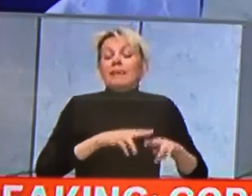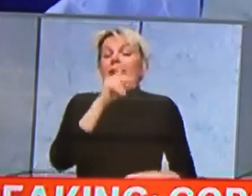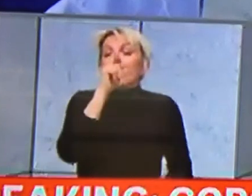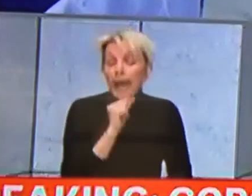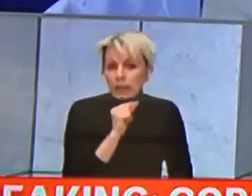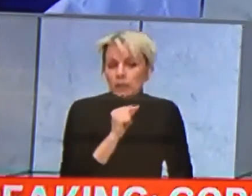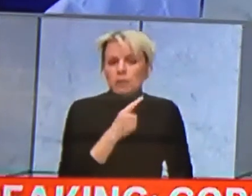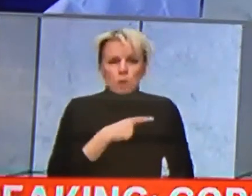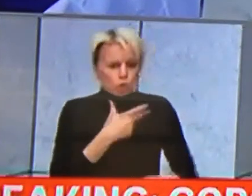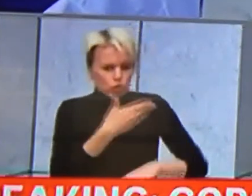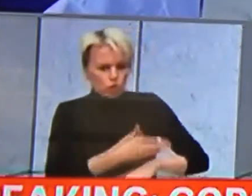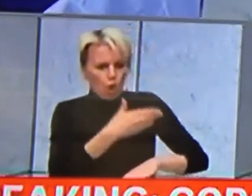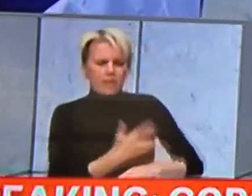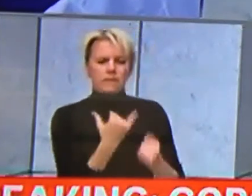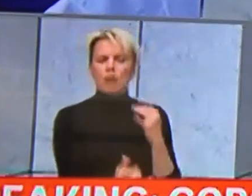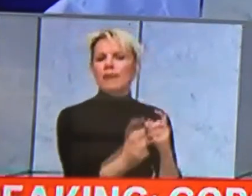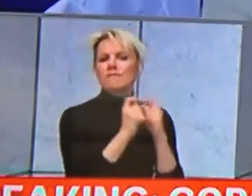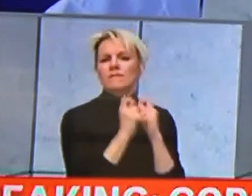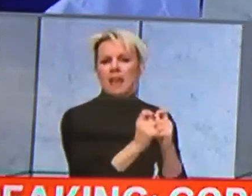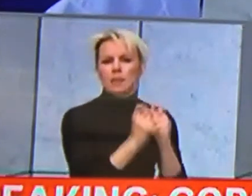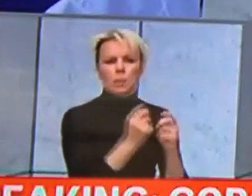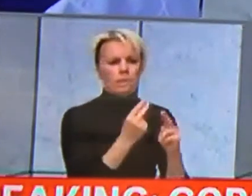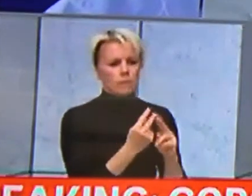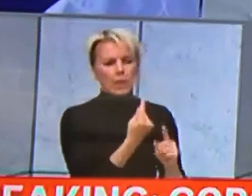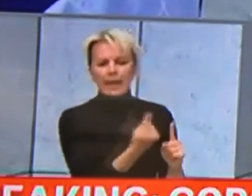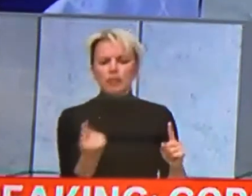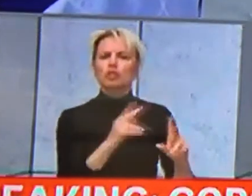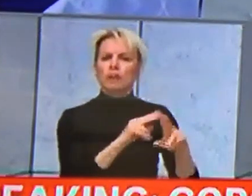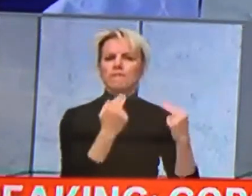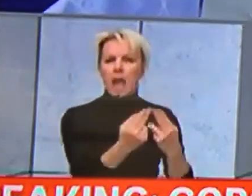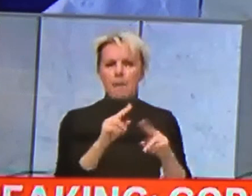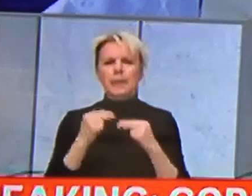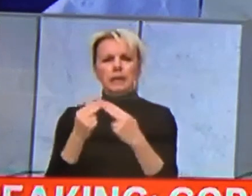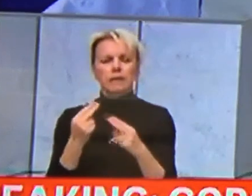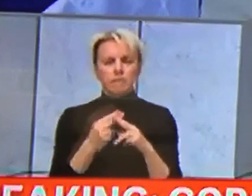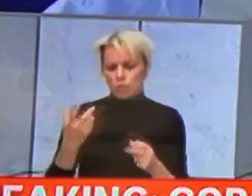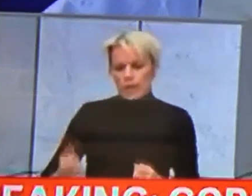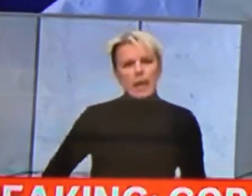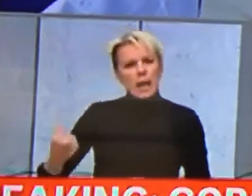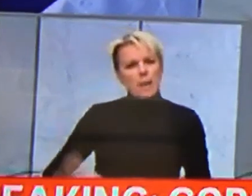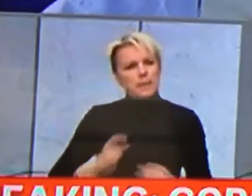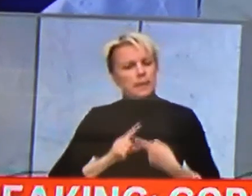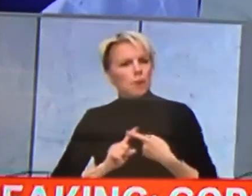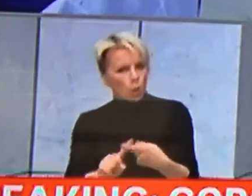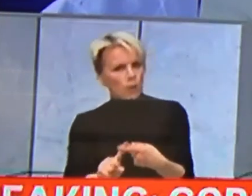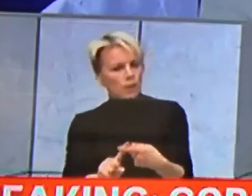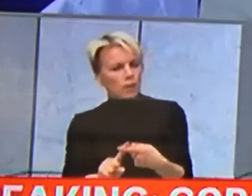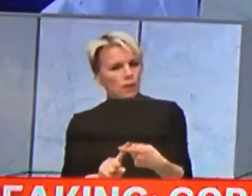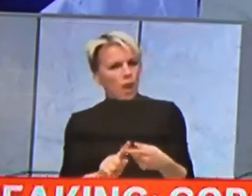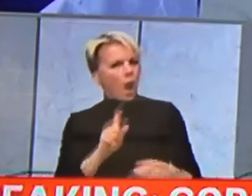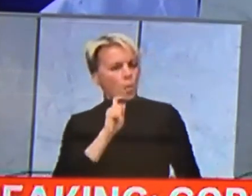something very important to that person and that family. And I would not compromise that